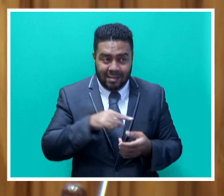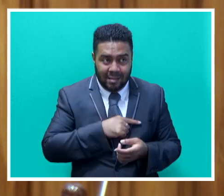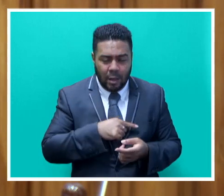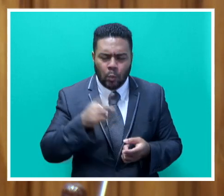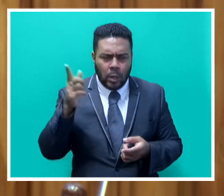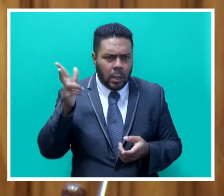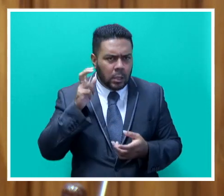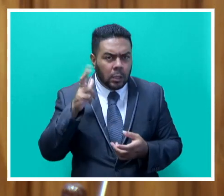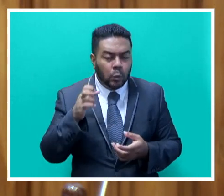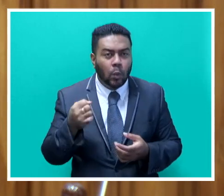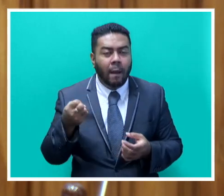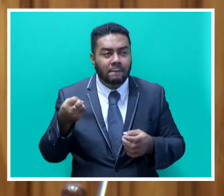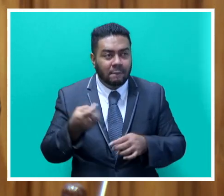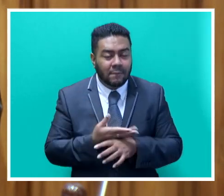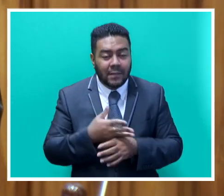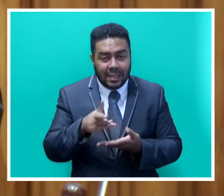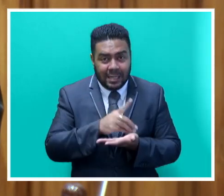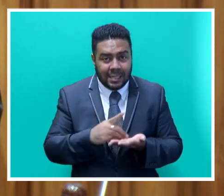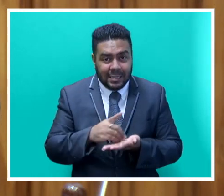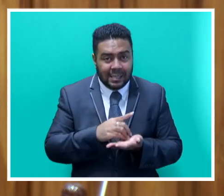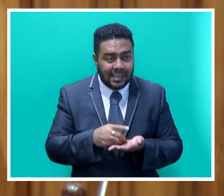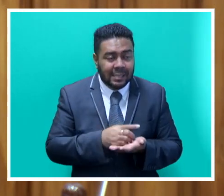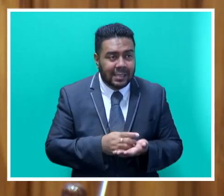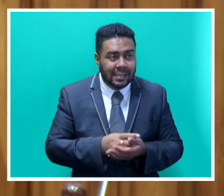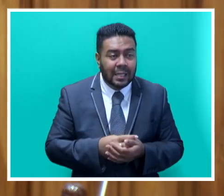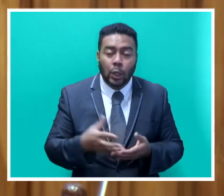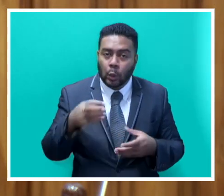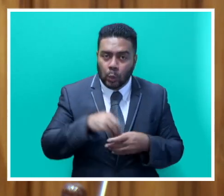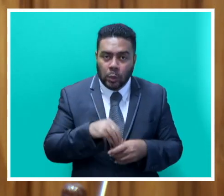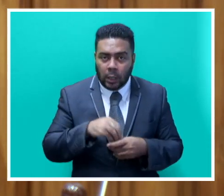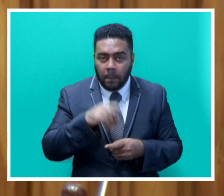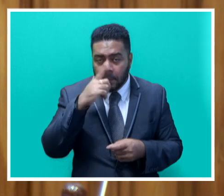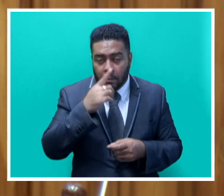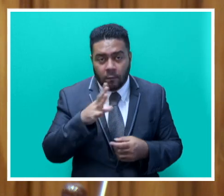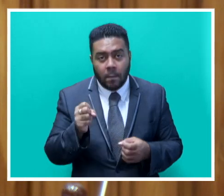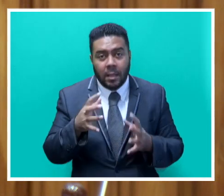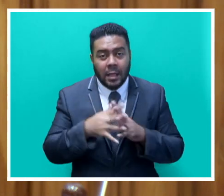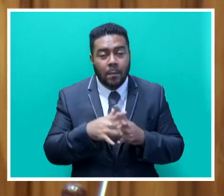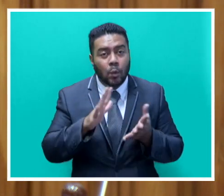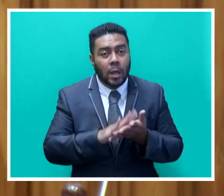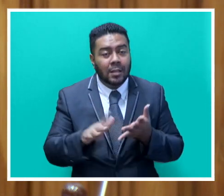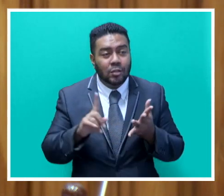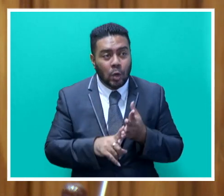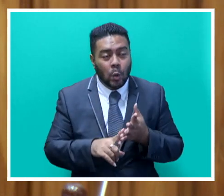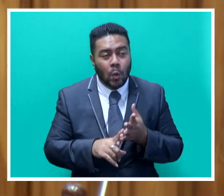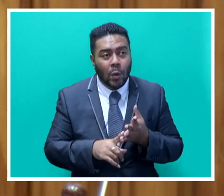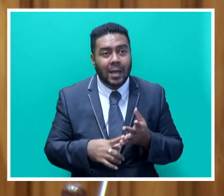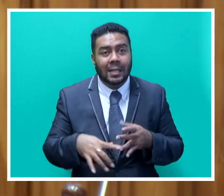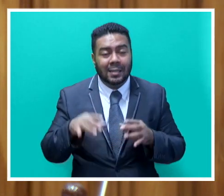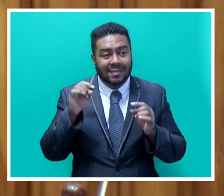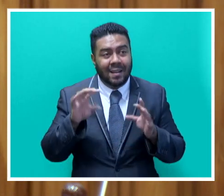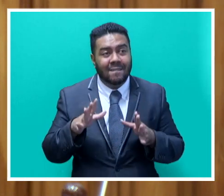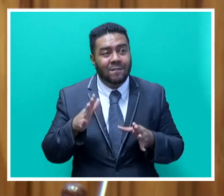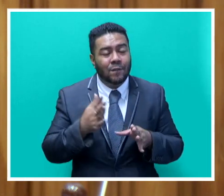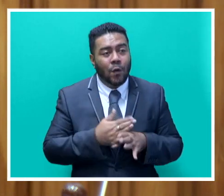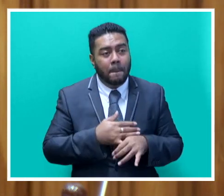to our infectious disease and pandemic response experts, including those from WHO and Australia-New Zealand MET, our medical assistance